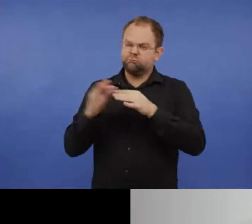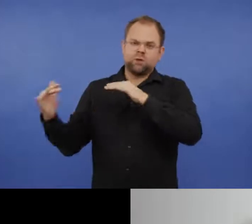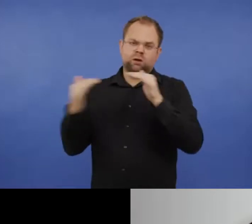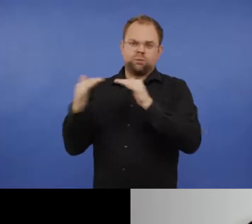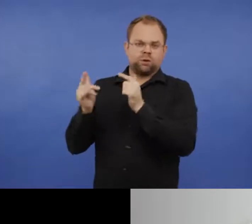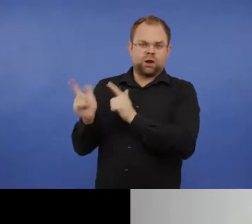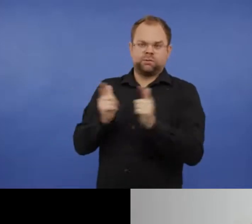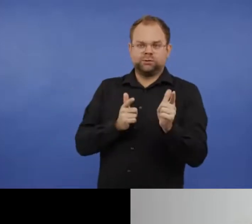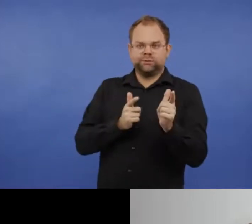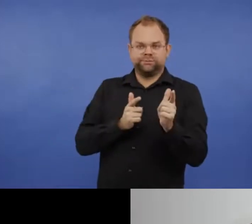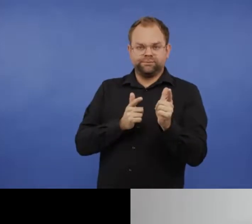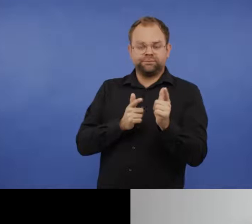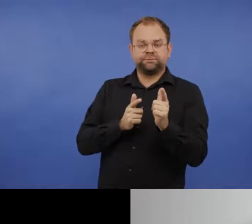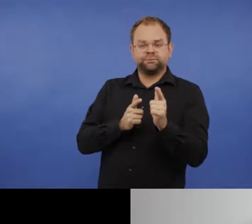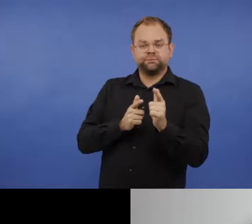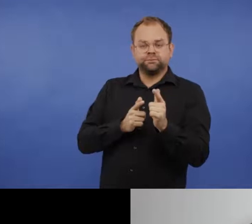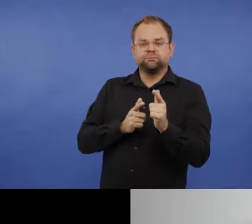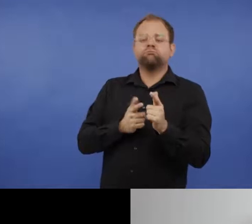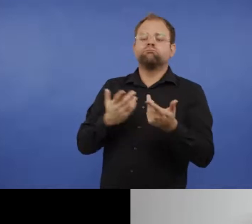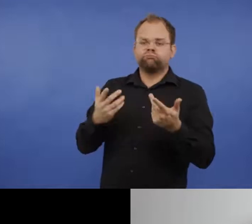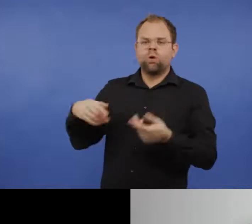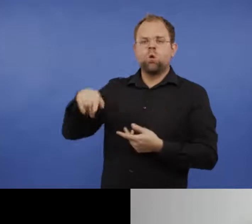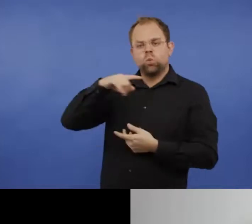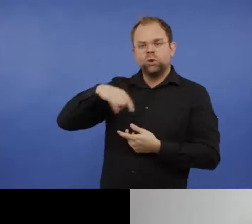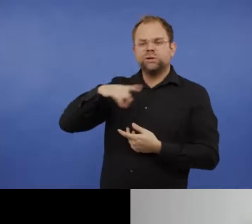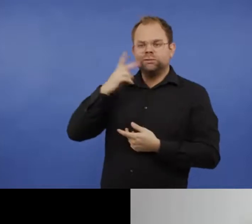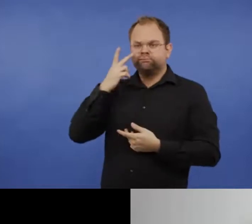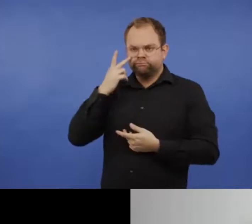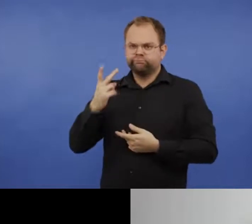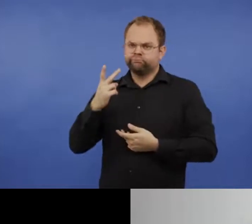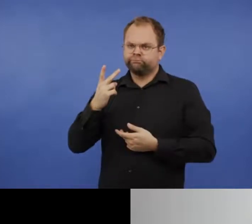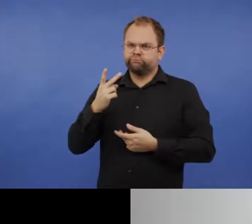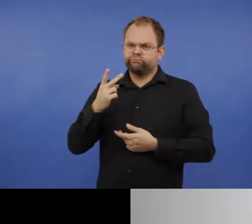agenda that promotes equality and personhood.